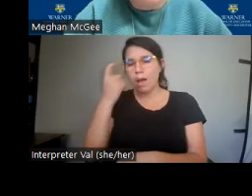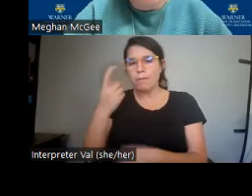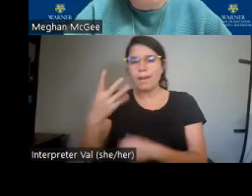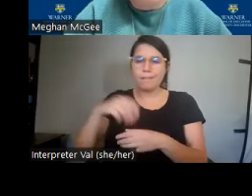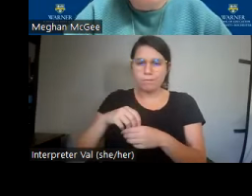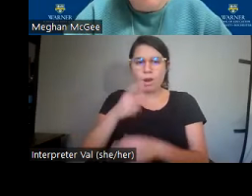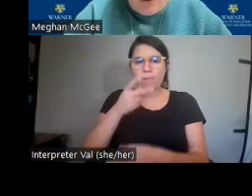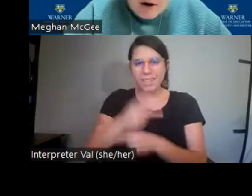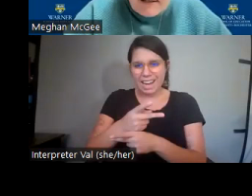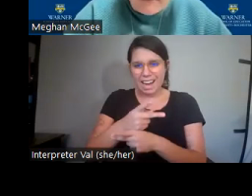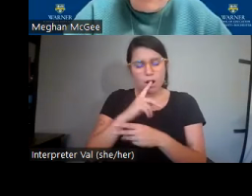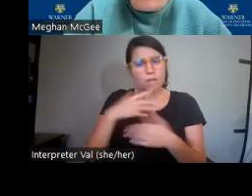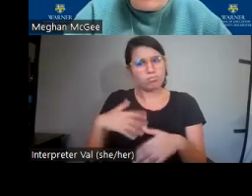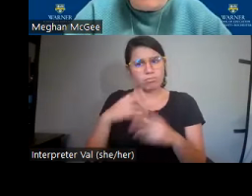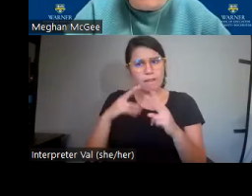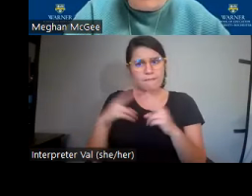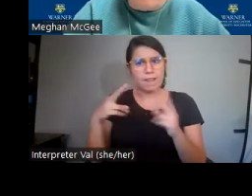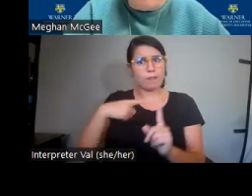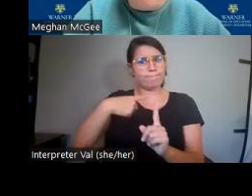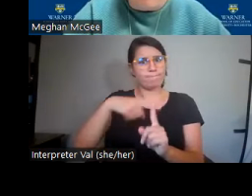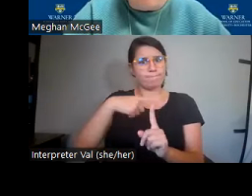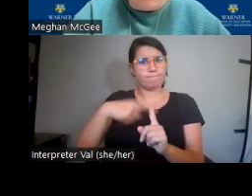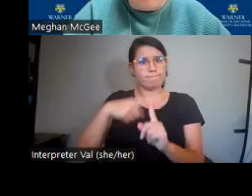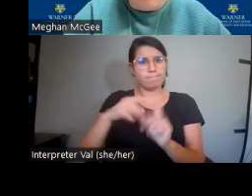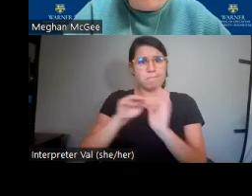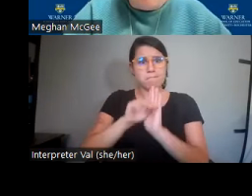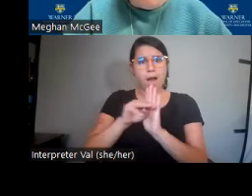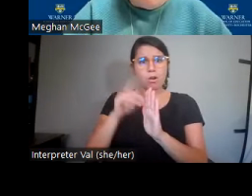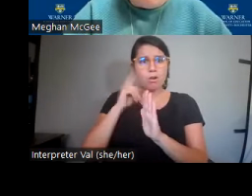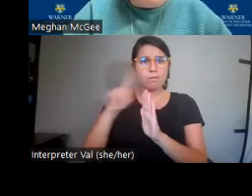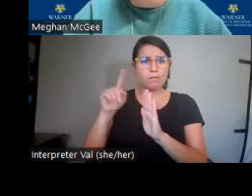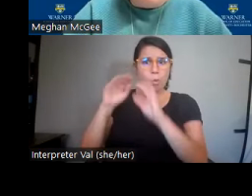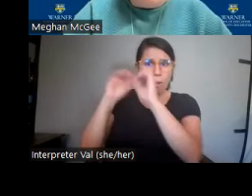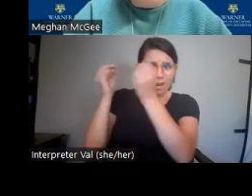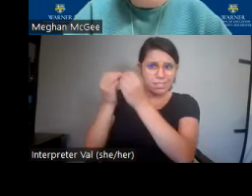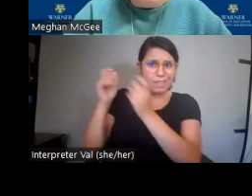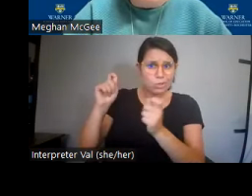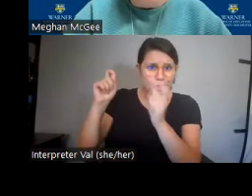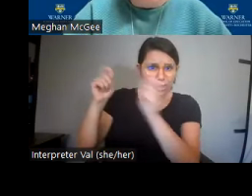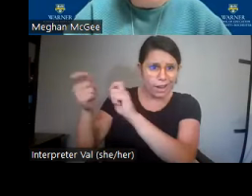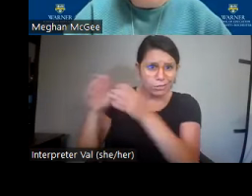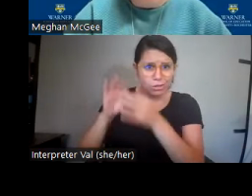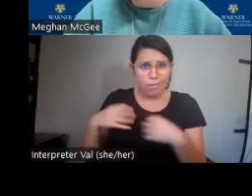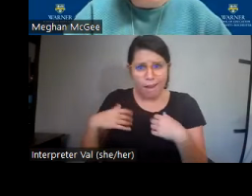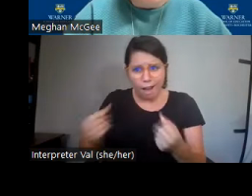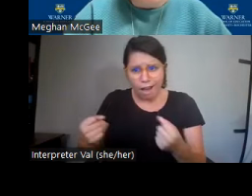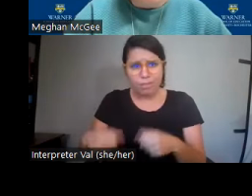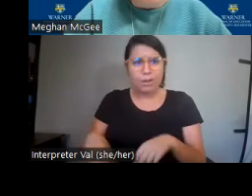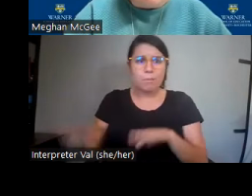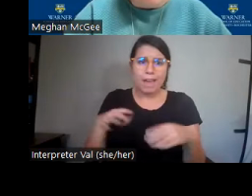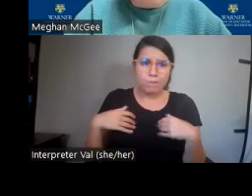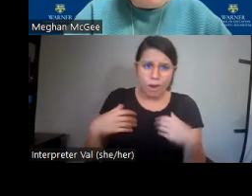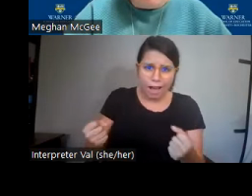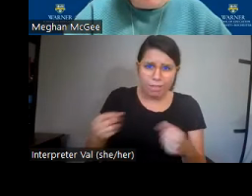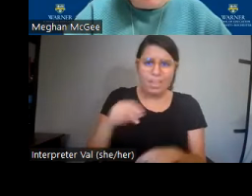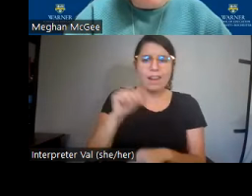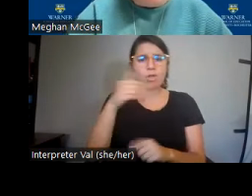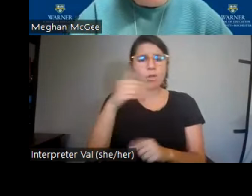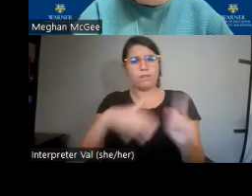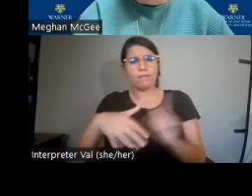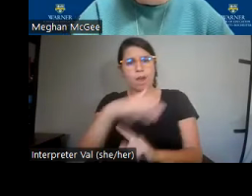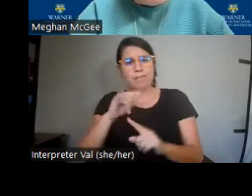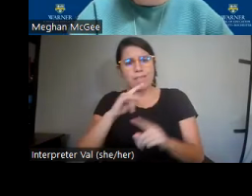organizational change in health and behavioral health, and other settings that promotes resilience in staff and